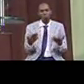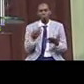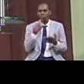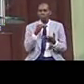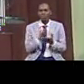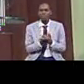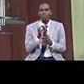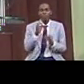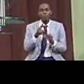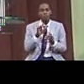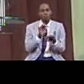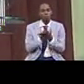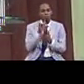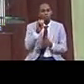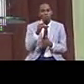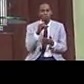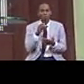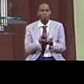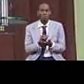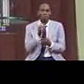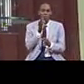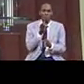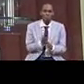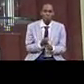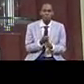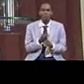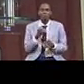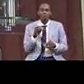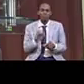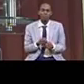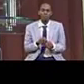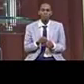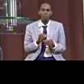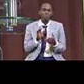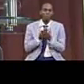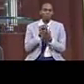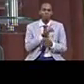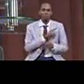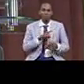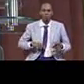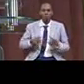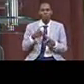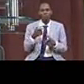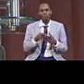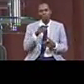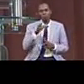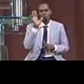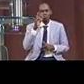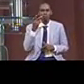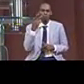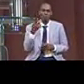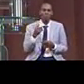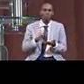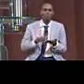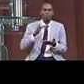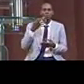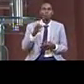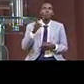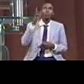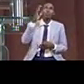in believing the Lord will lead to you seeing the glory of God. Verse